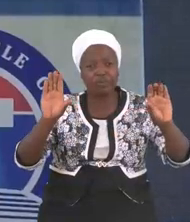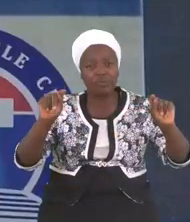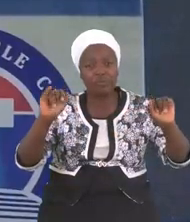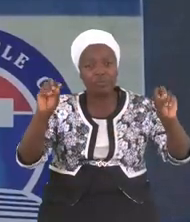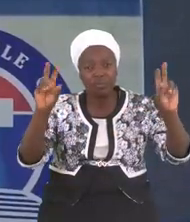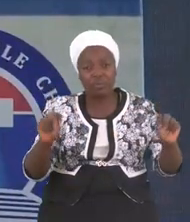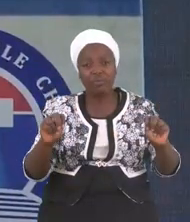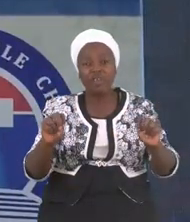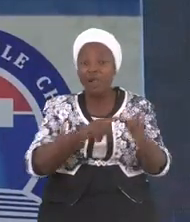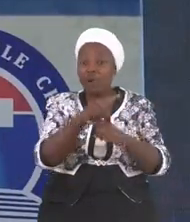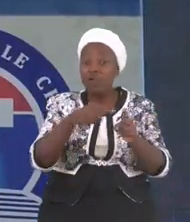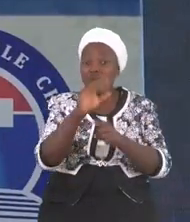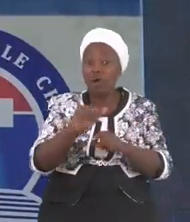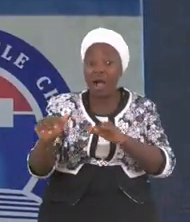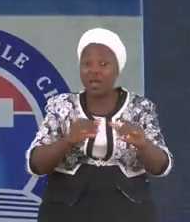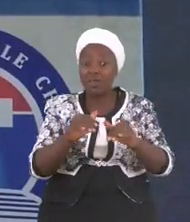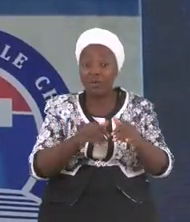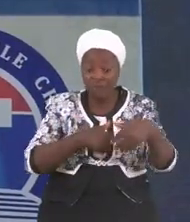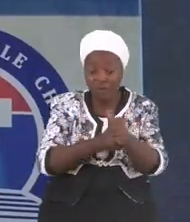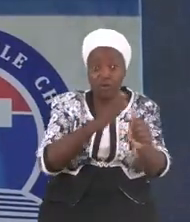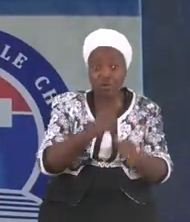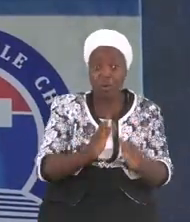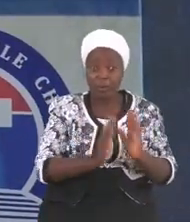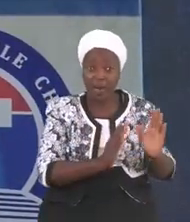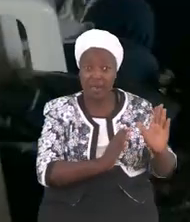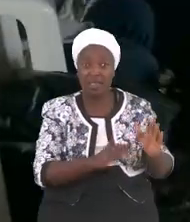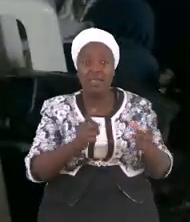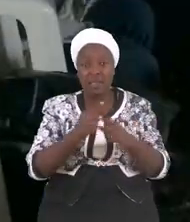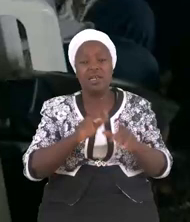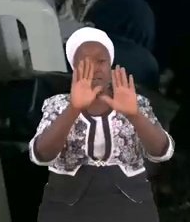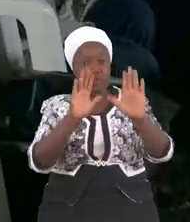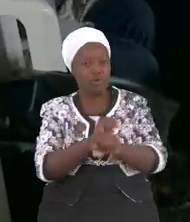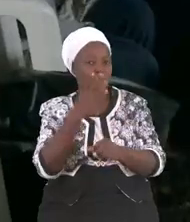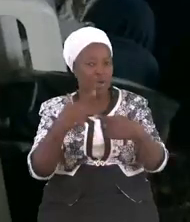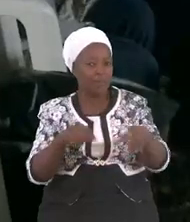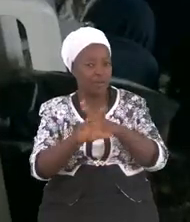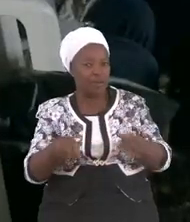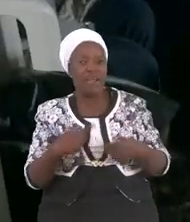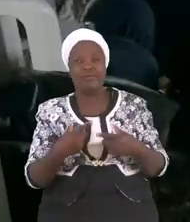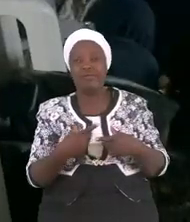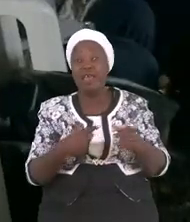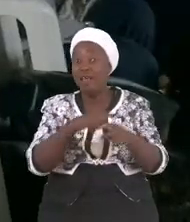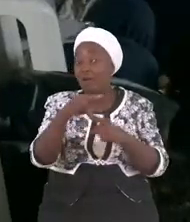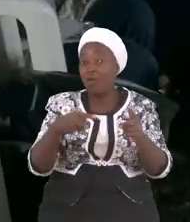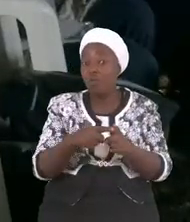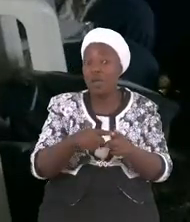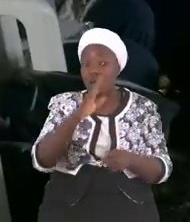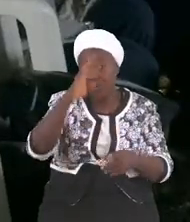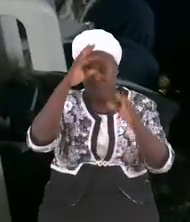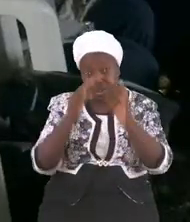action follows your intention, a miracle will happen in your life. When your